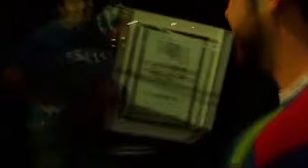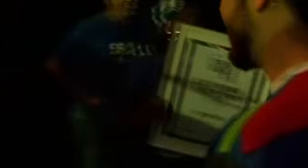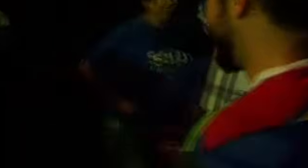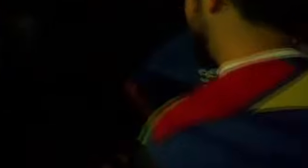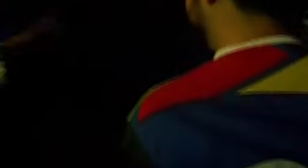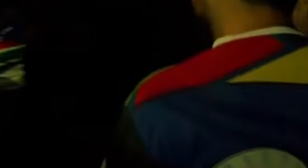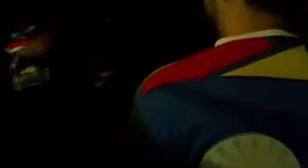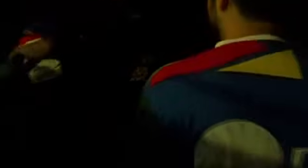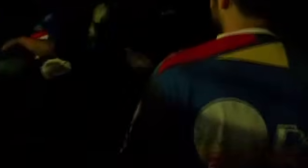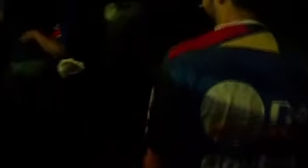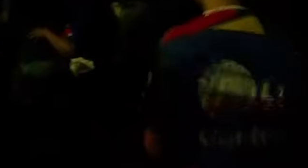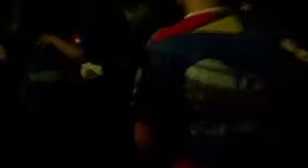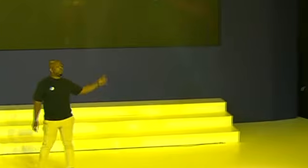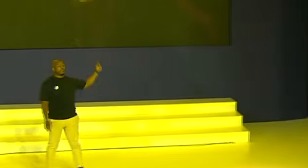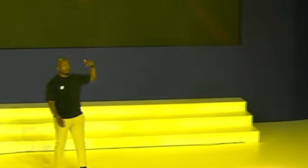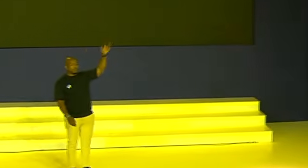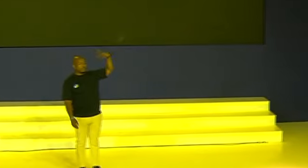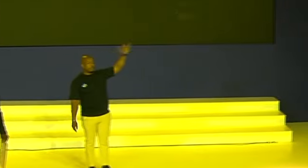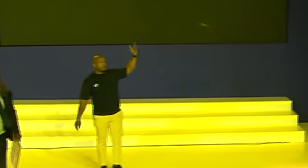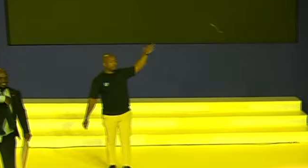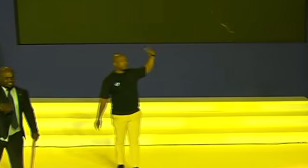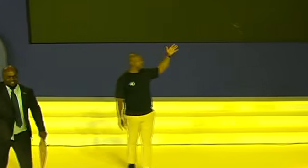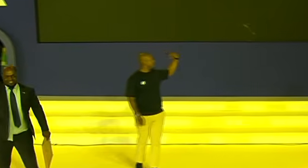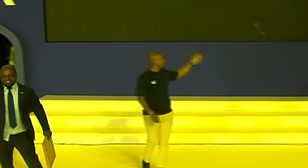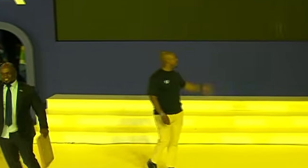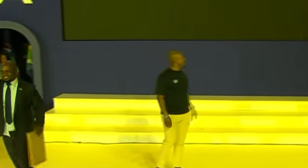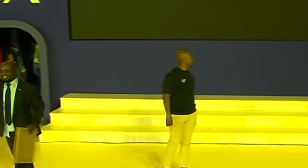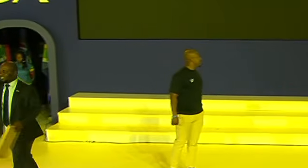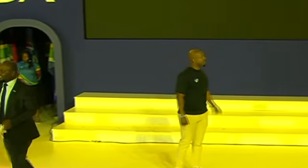Can the Gauteng West REC please come up?